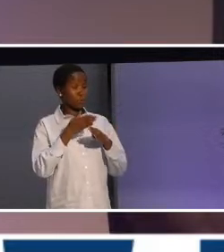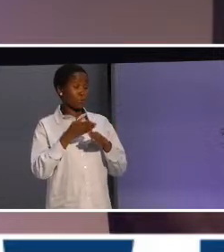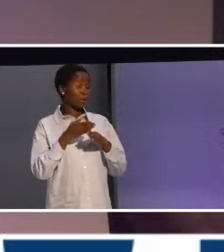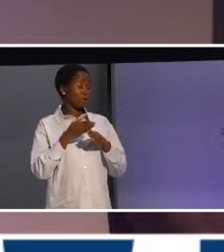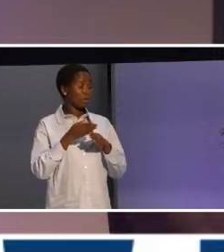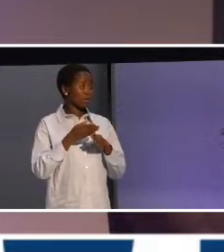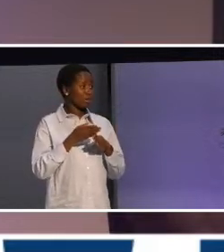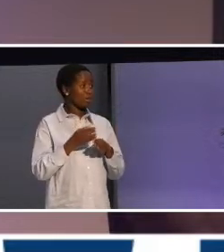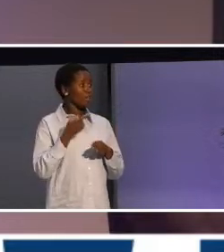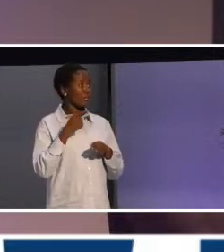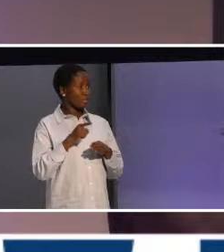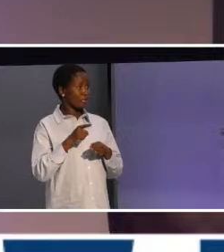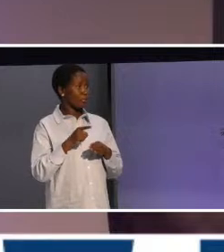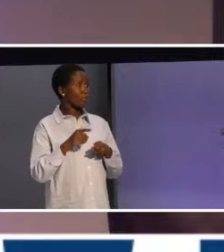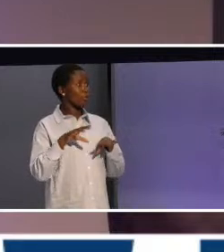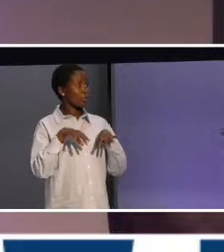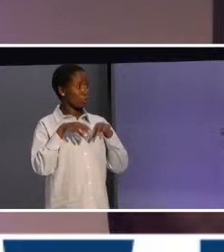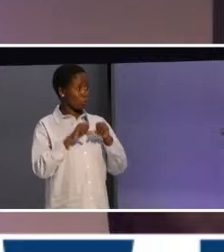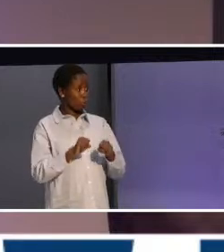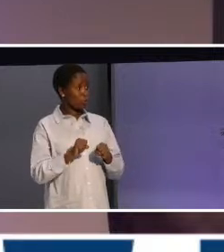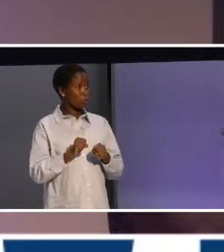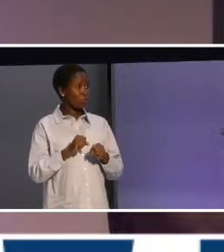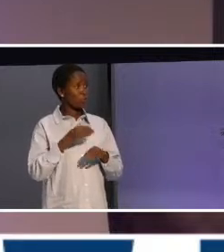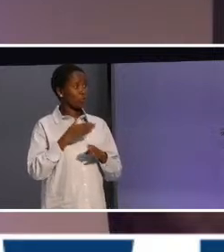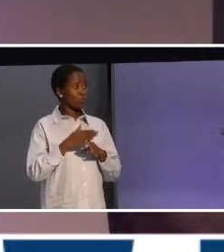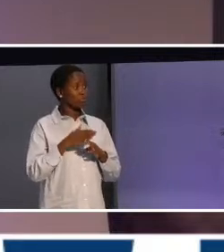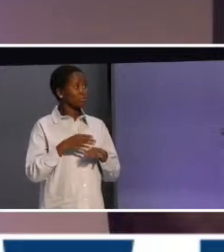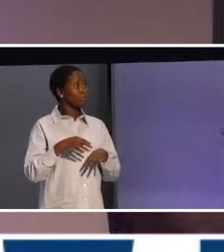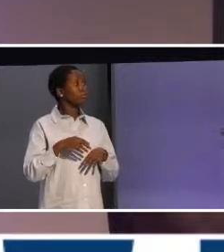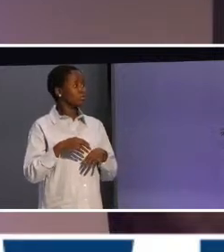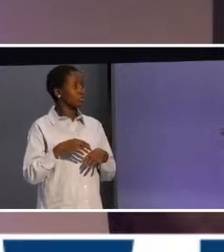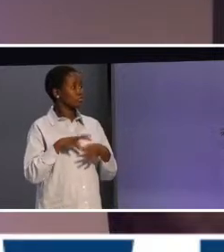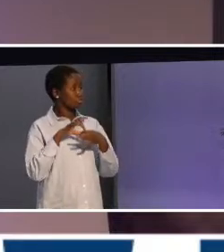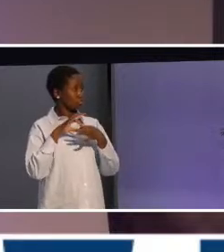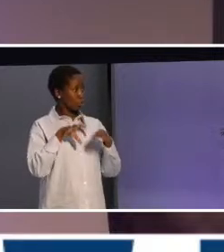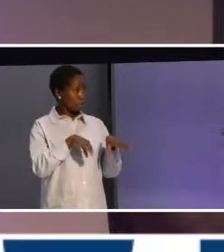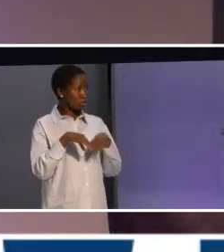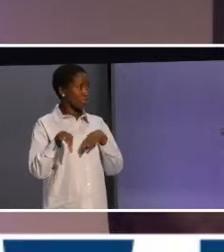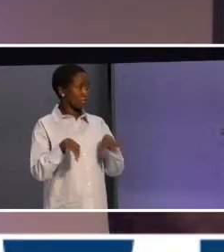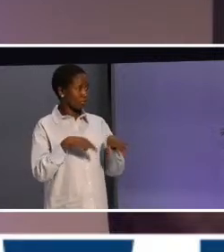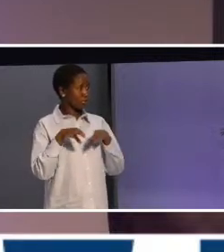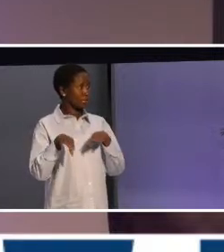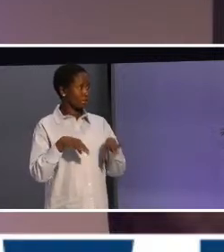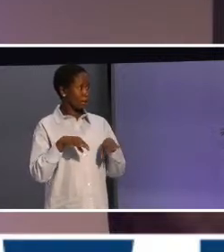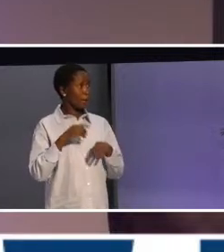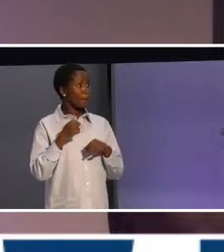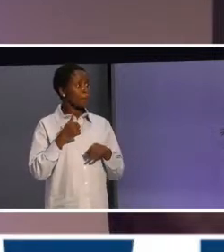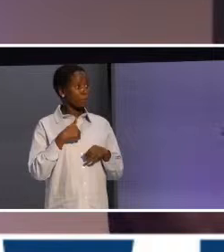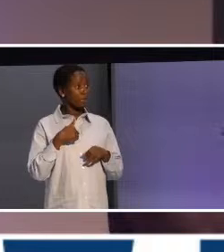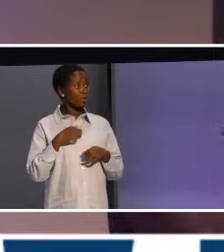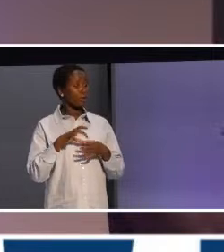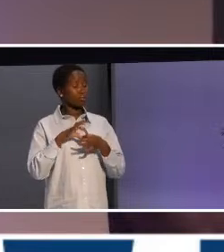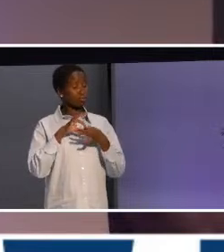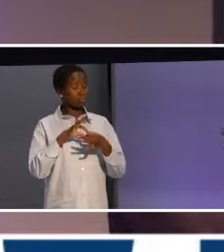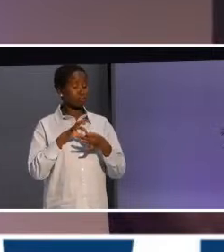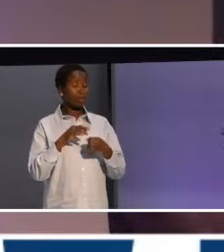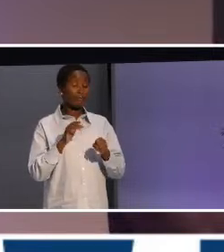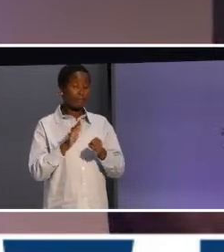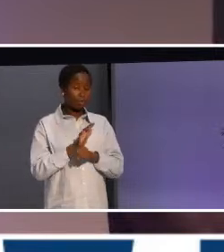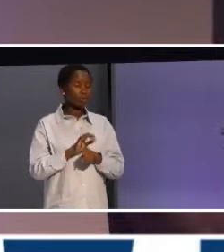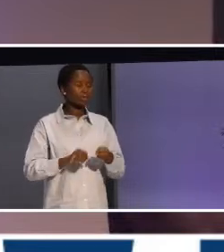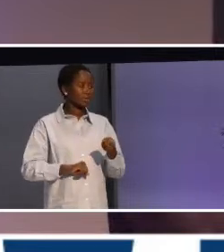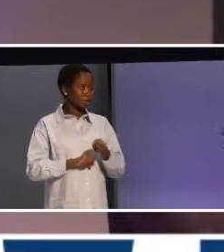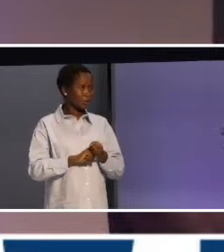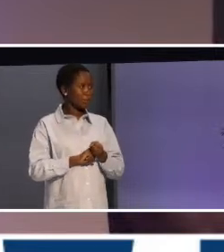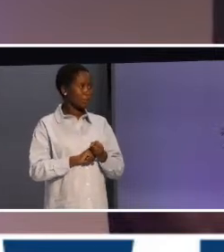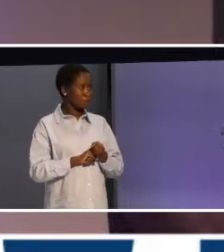the activities of the association. I commit ECI's full and unequivocal support in